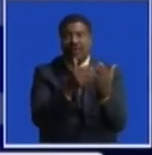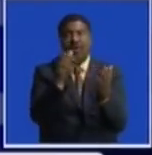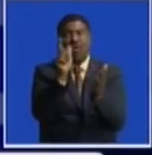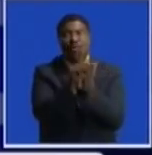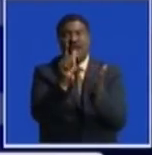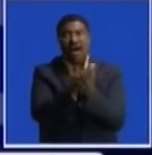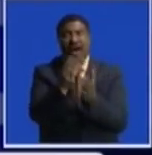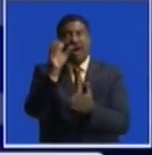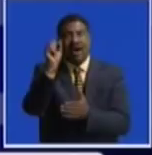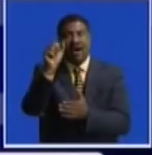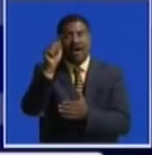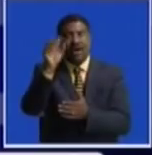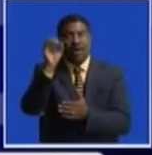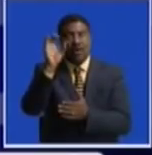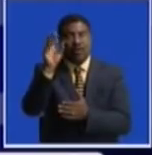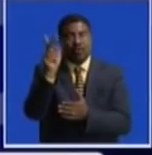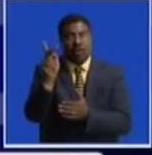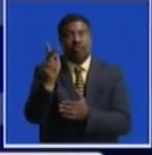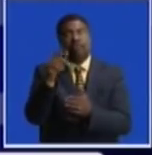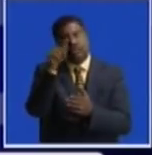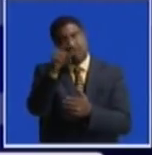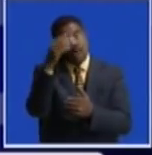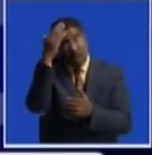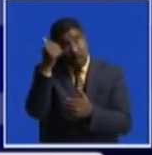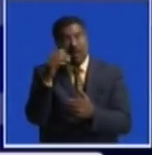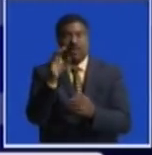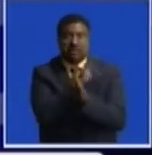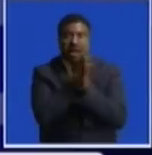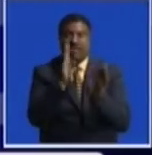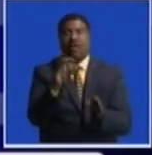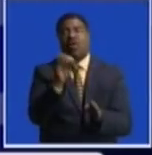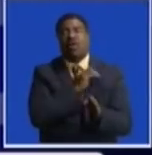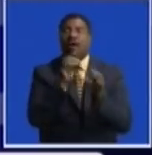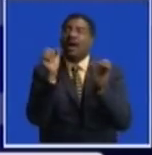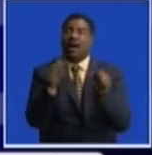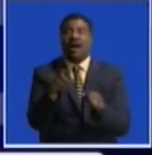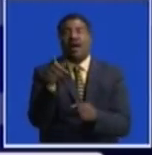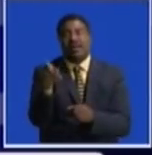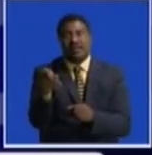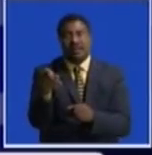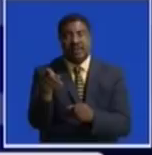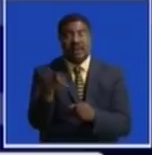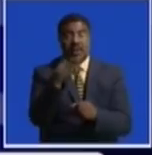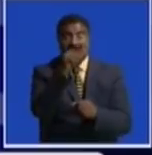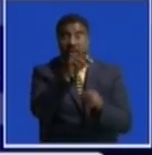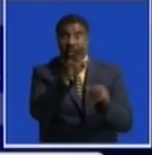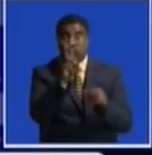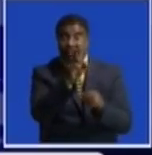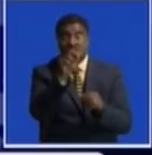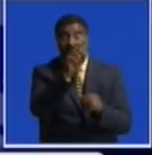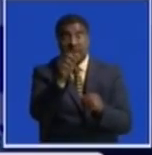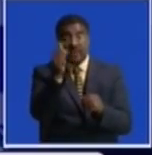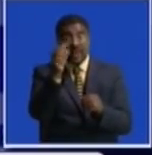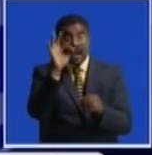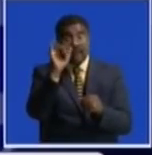Exchange, LUSE, for broader Zambian ownership and benefit through dividends. She says plans are underway to list Zafico on the